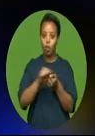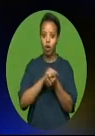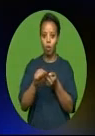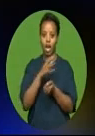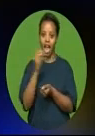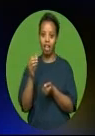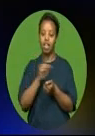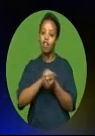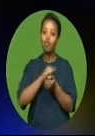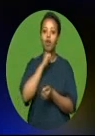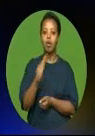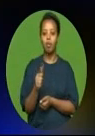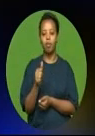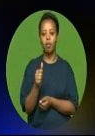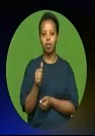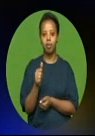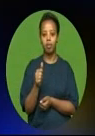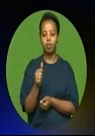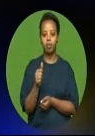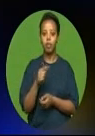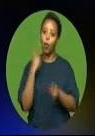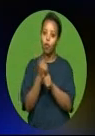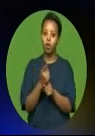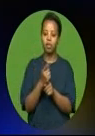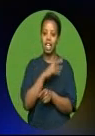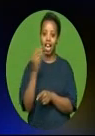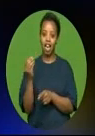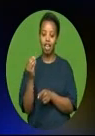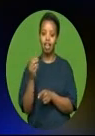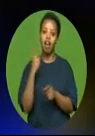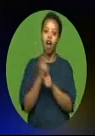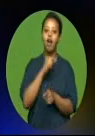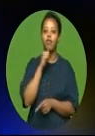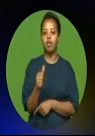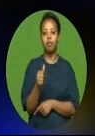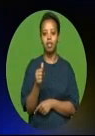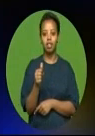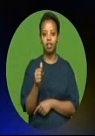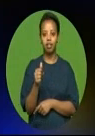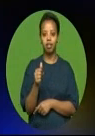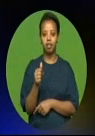irrevocable and revocable, confirmed and unconfirmed,